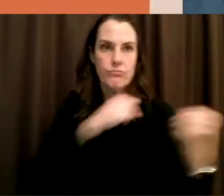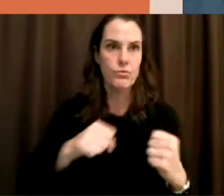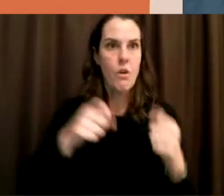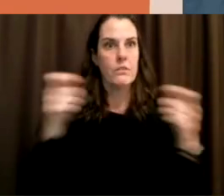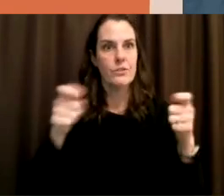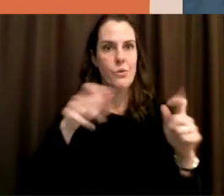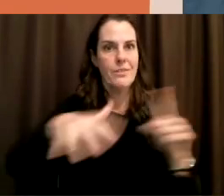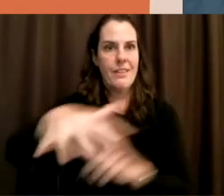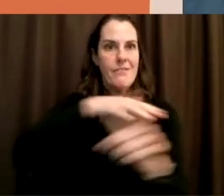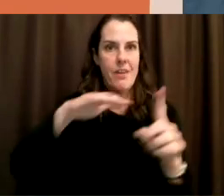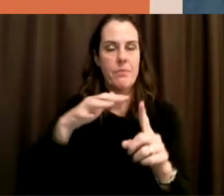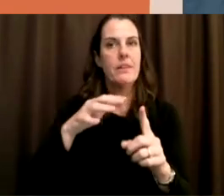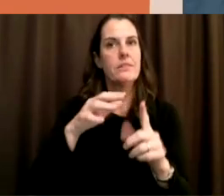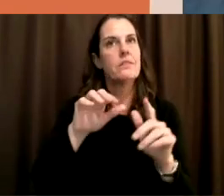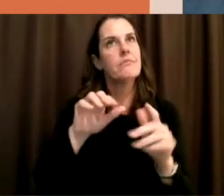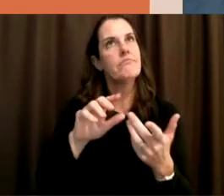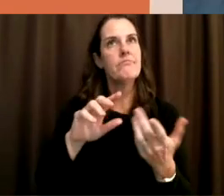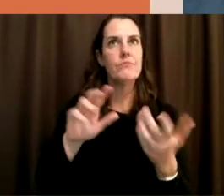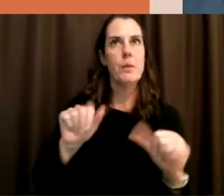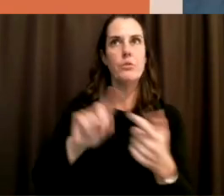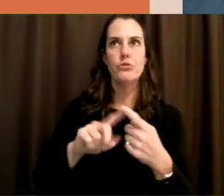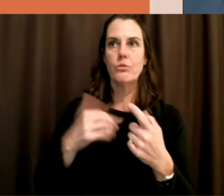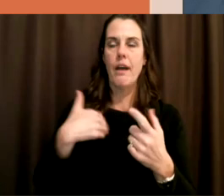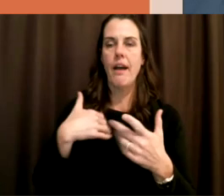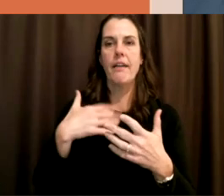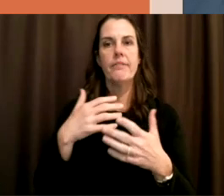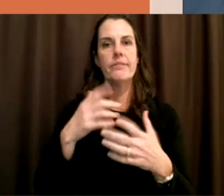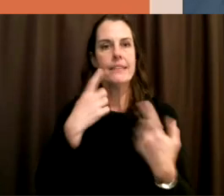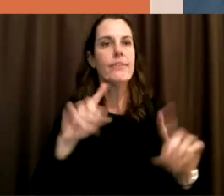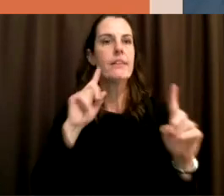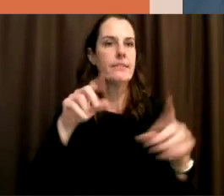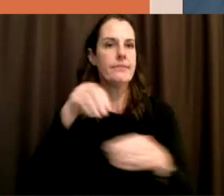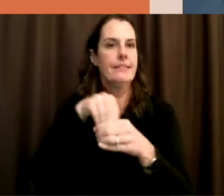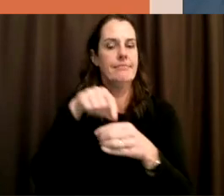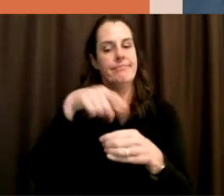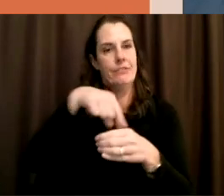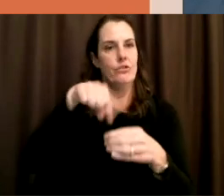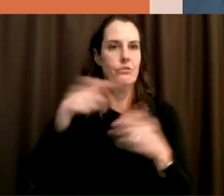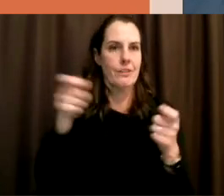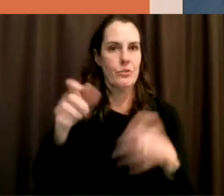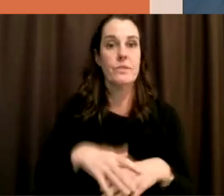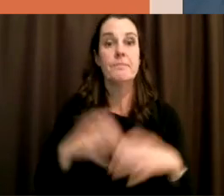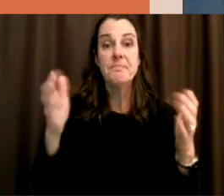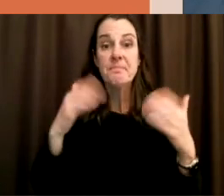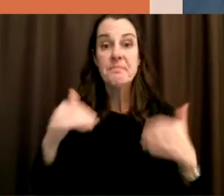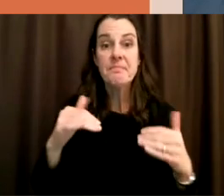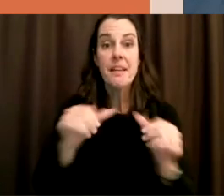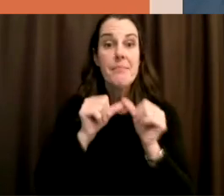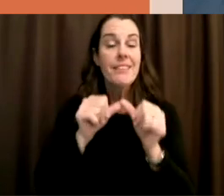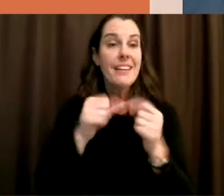order to implement effective internal controls. We went over that quite a bit. Maintaining effective internal